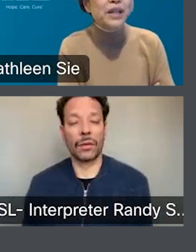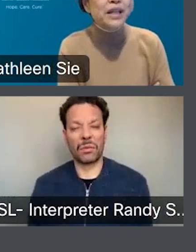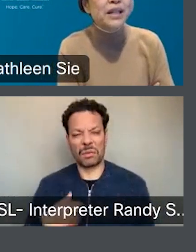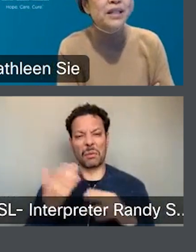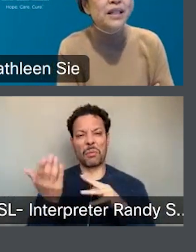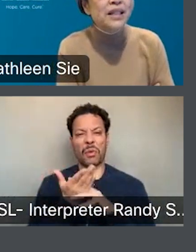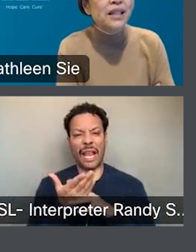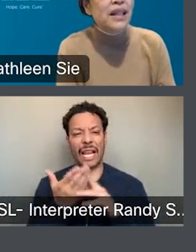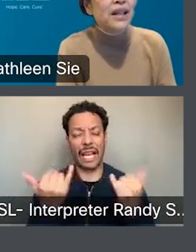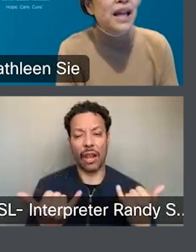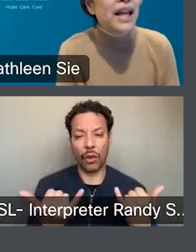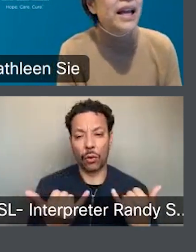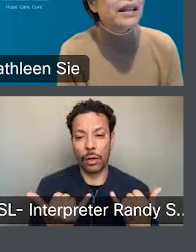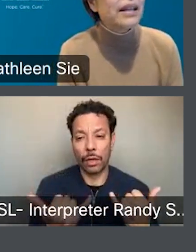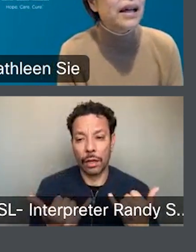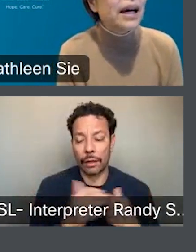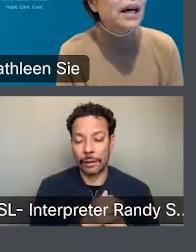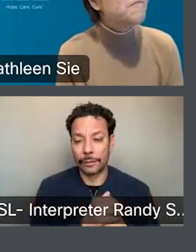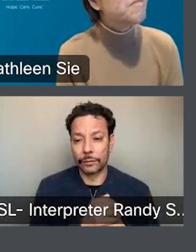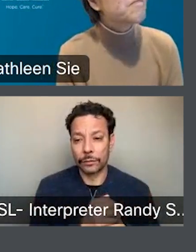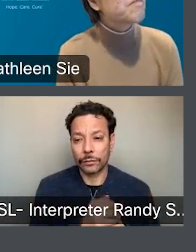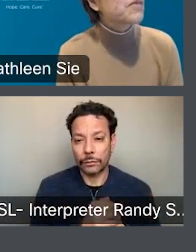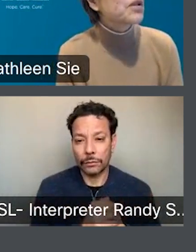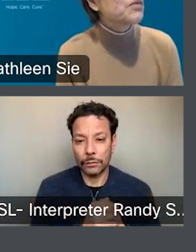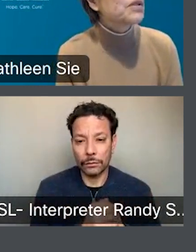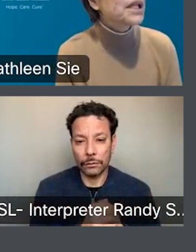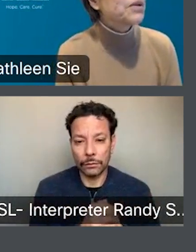break and